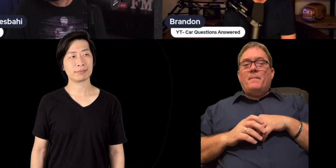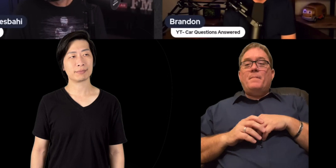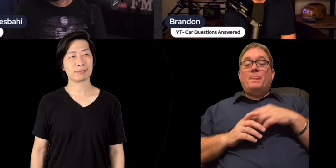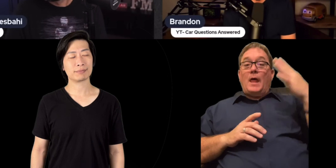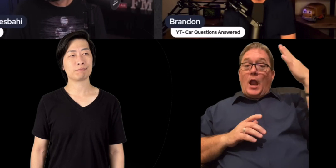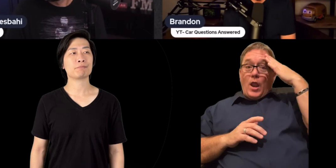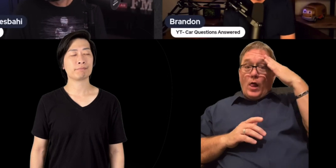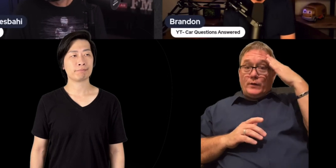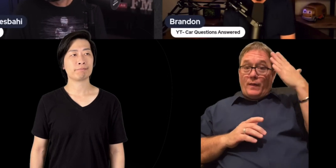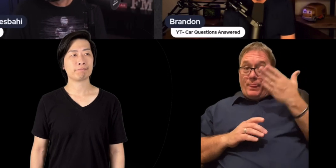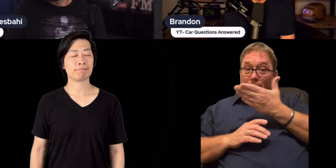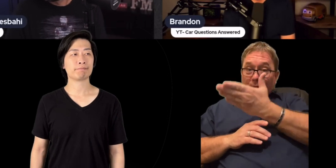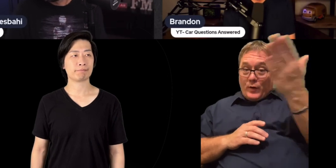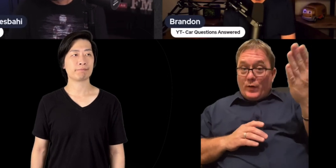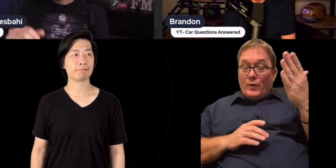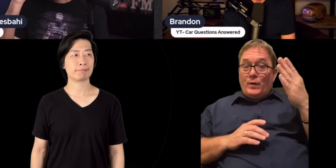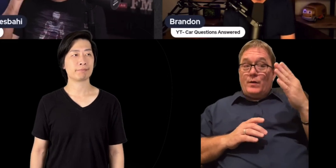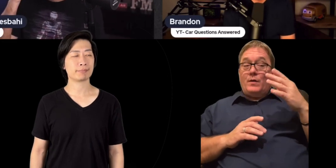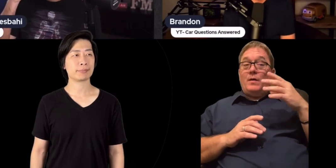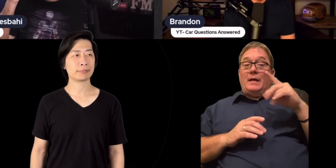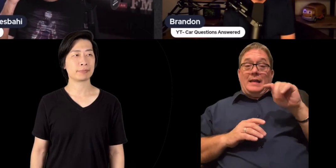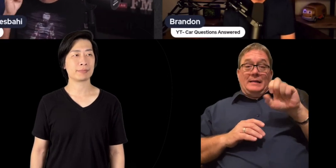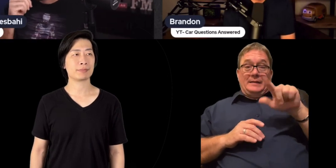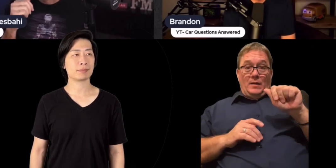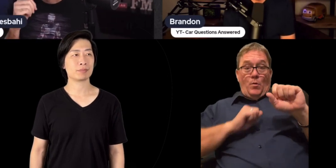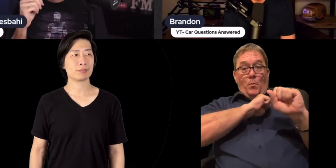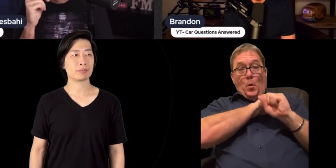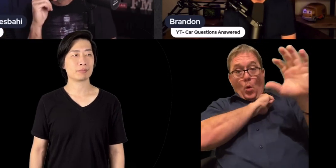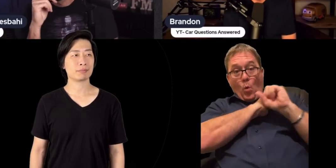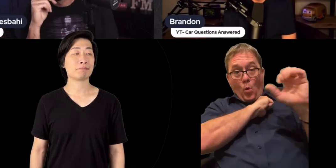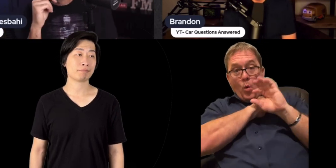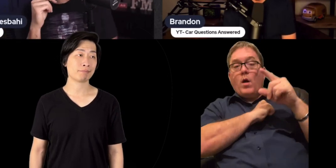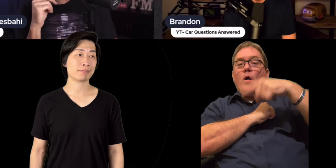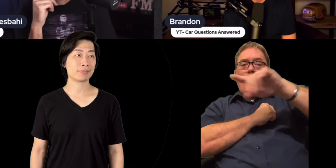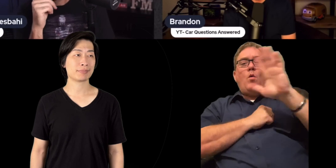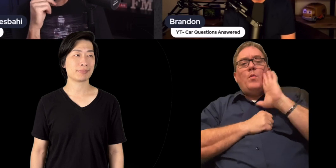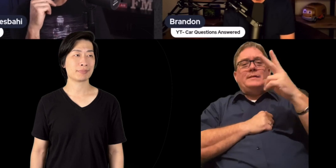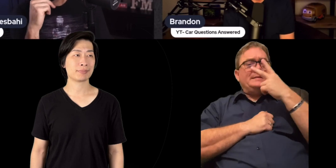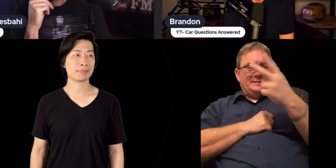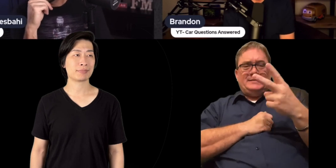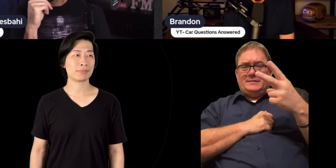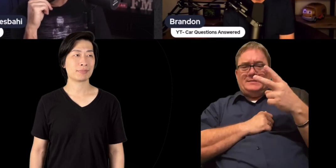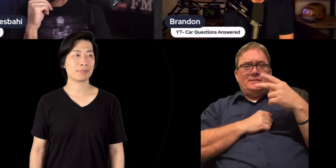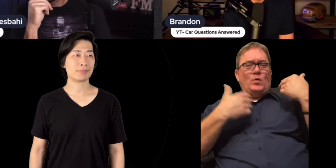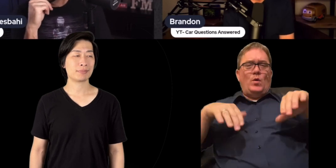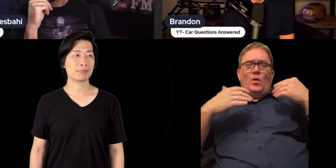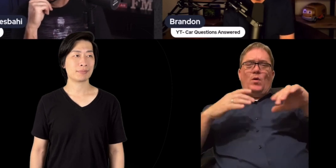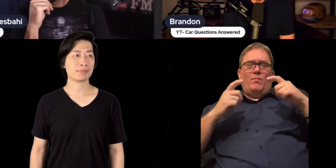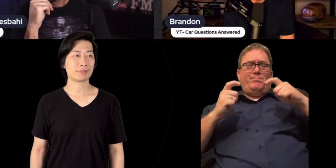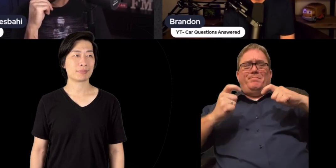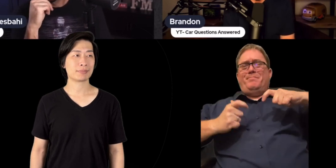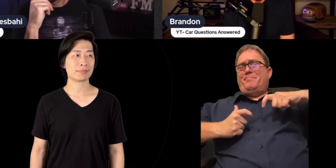just out there, and if Tesla is actually promoting this, they're going to see a just a massive